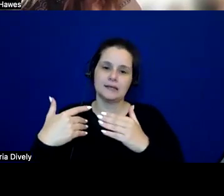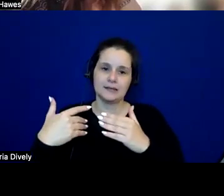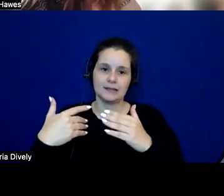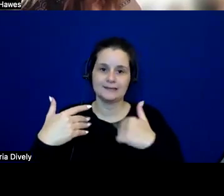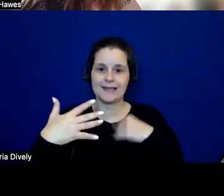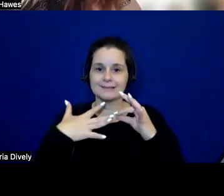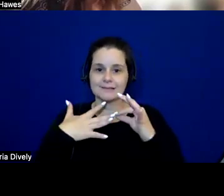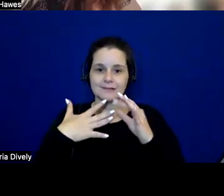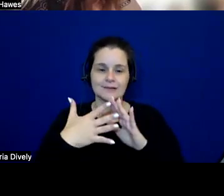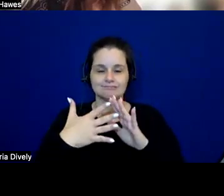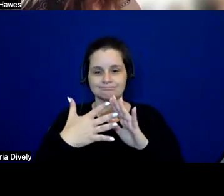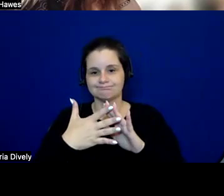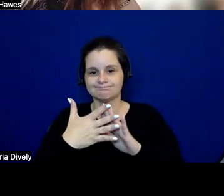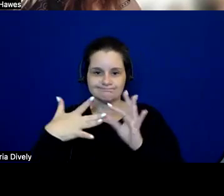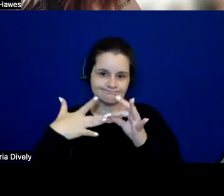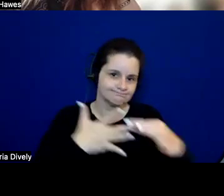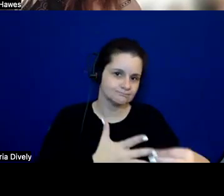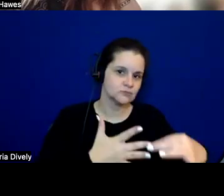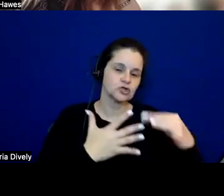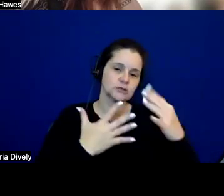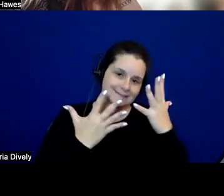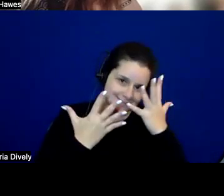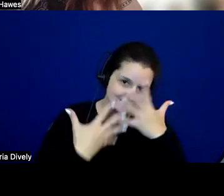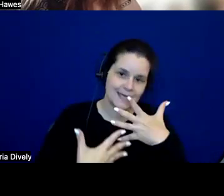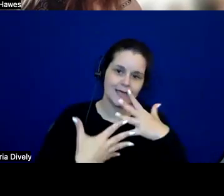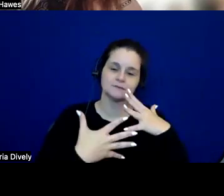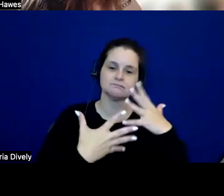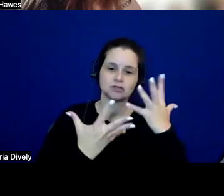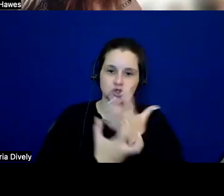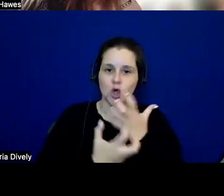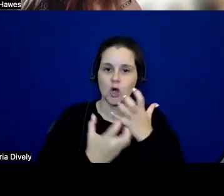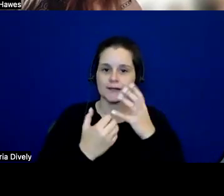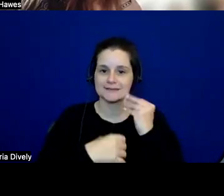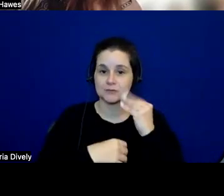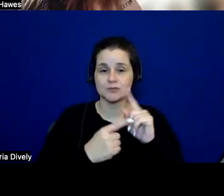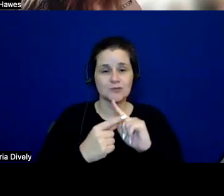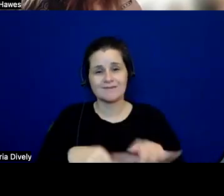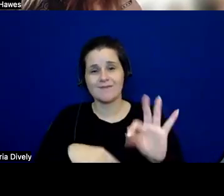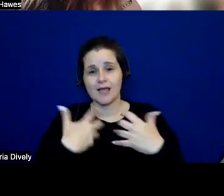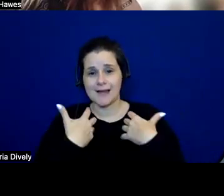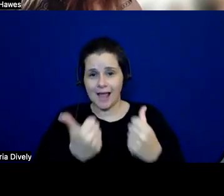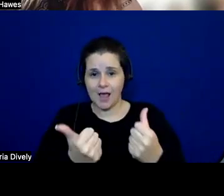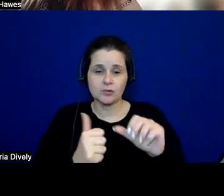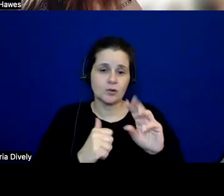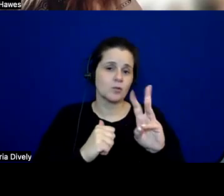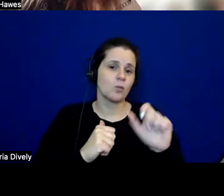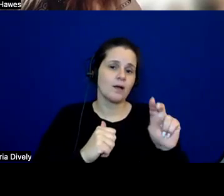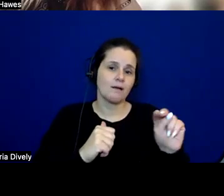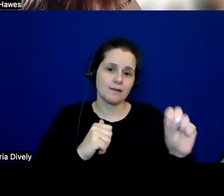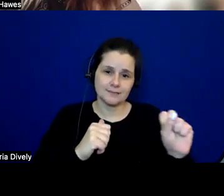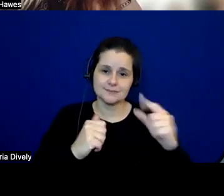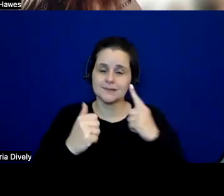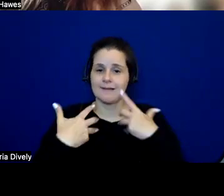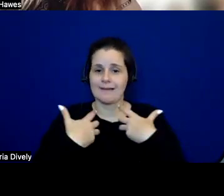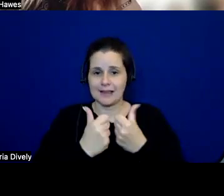to a darker, sad, or tragic experience, but really to find health, to find wellness, to find healing